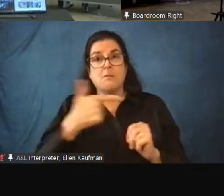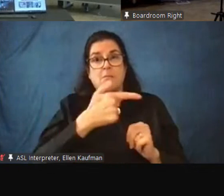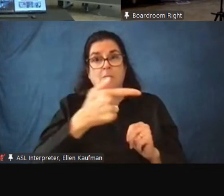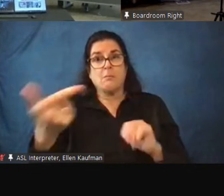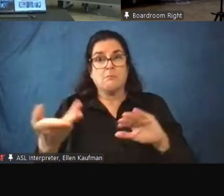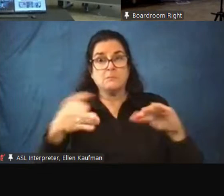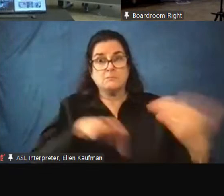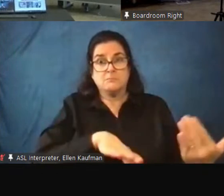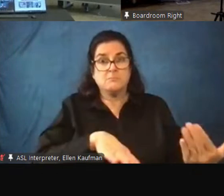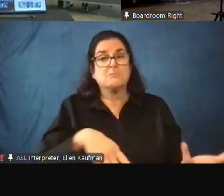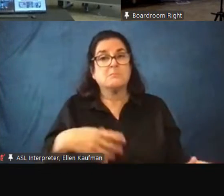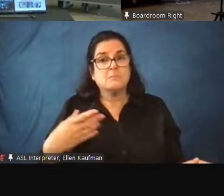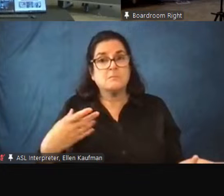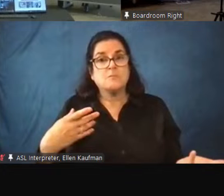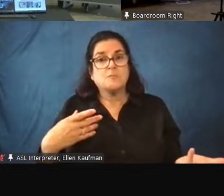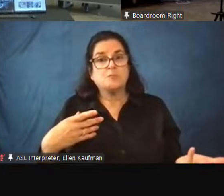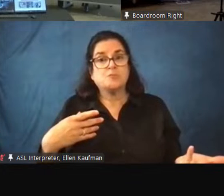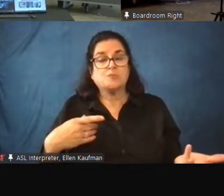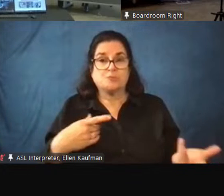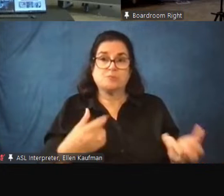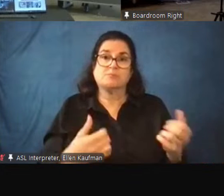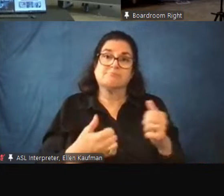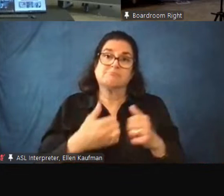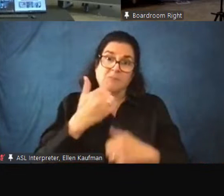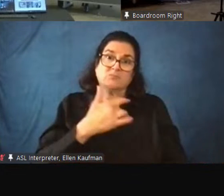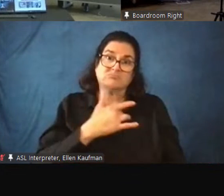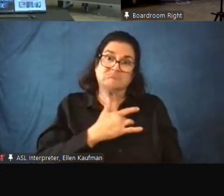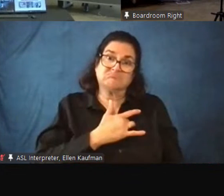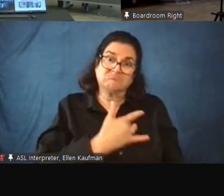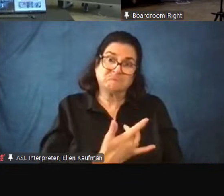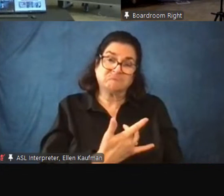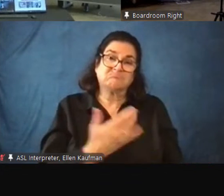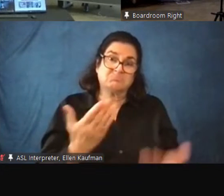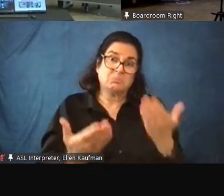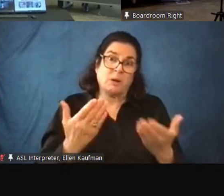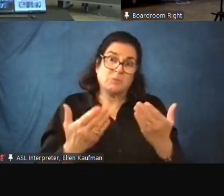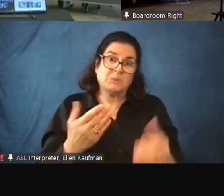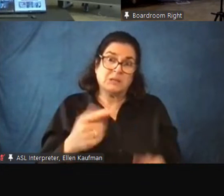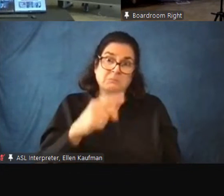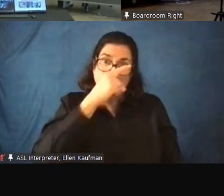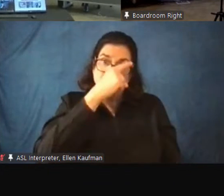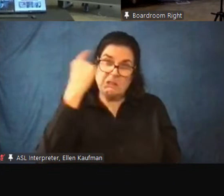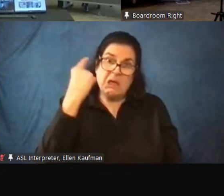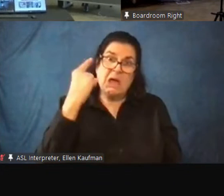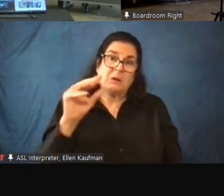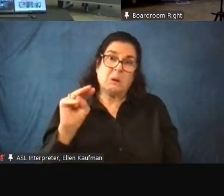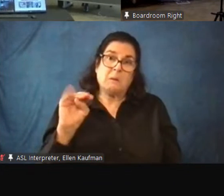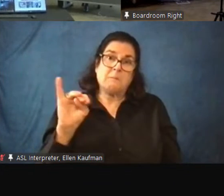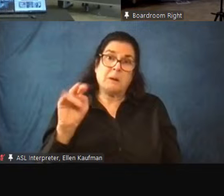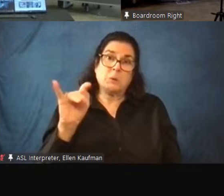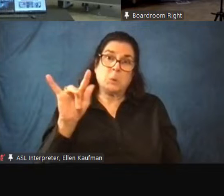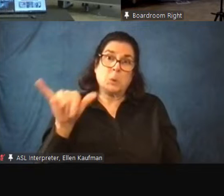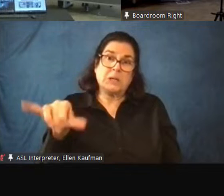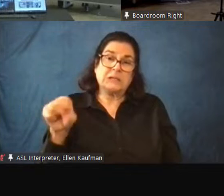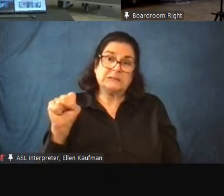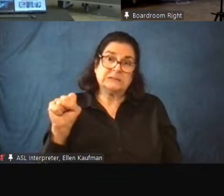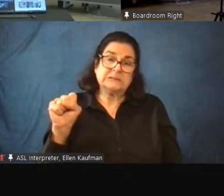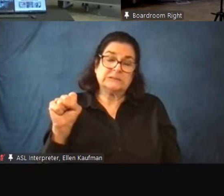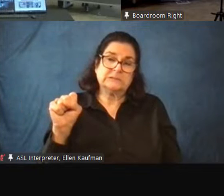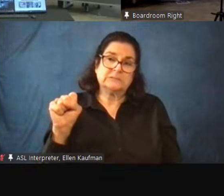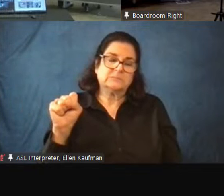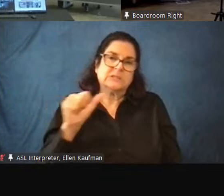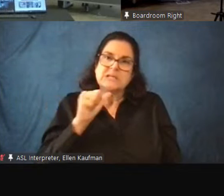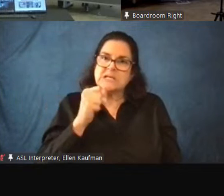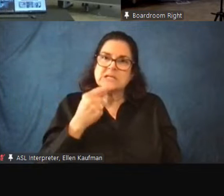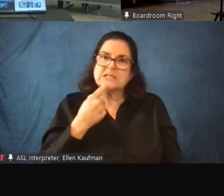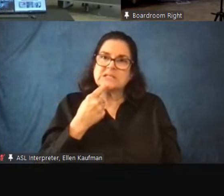most likely was minorities, most likely probably was predominantly Black people. They didn't say that in the, they didn't mention that in